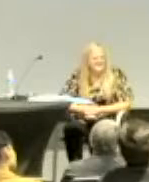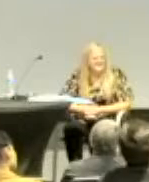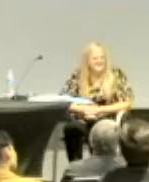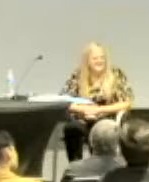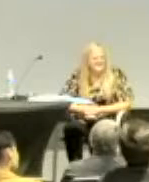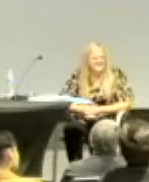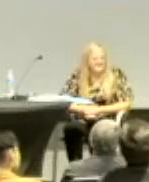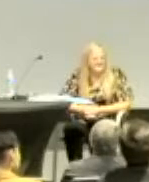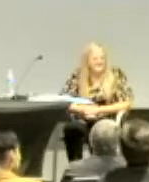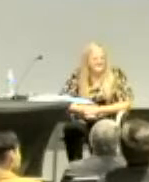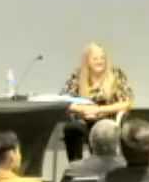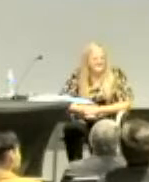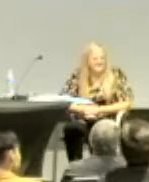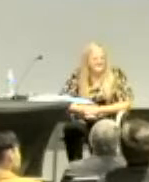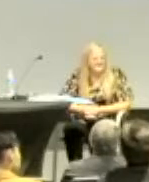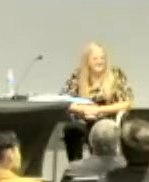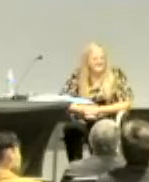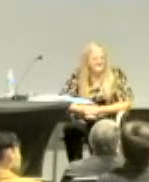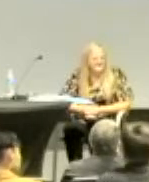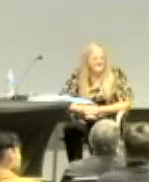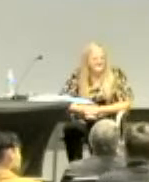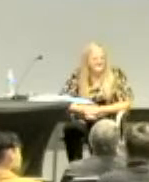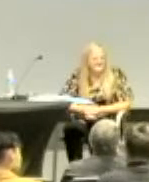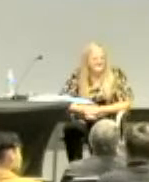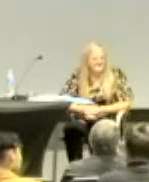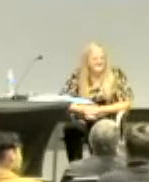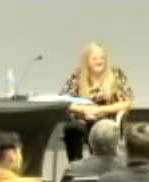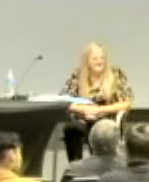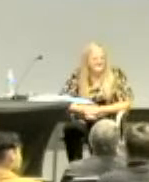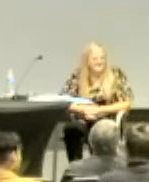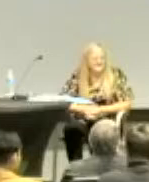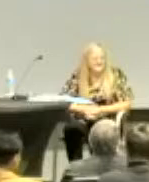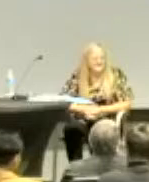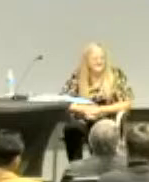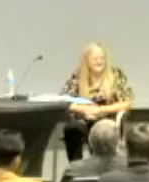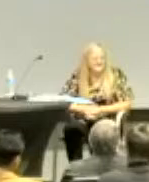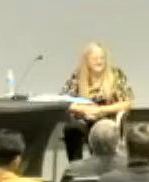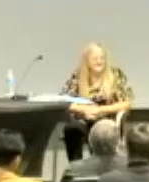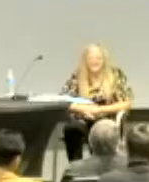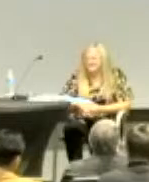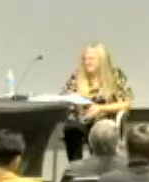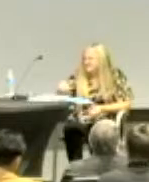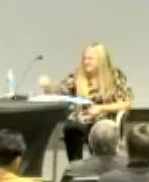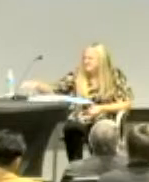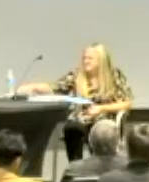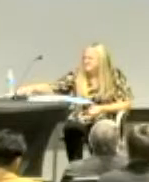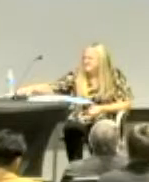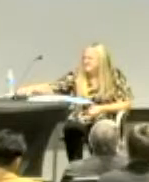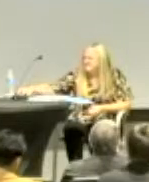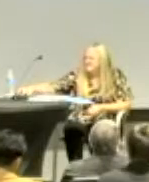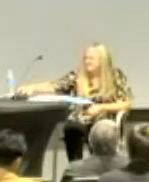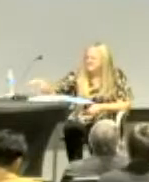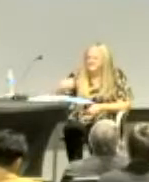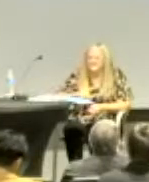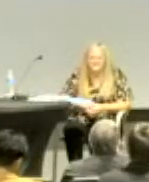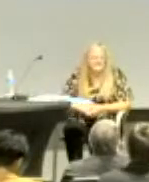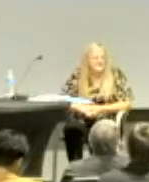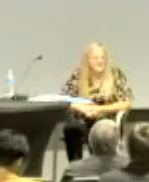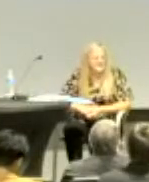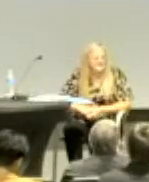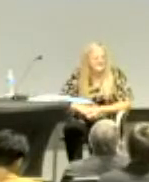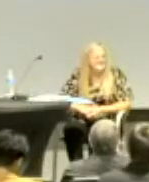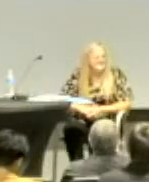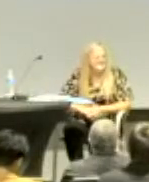and advising us this year. We're really excited about NFA work, and those of you who know me know I am